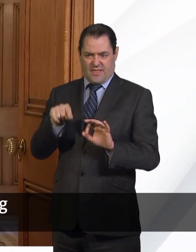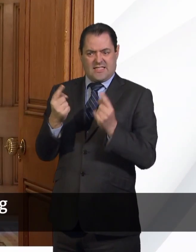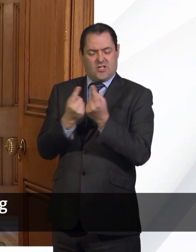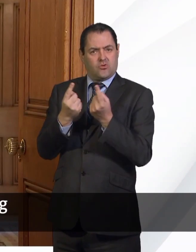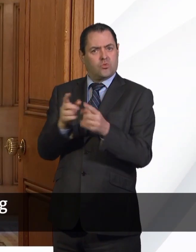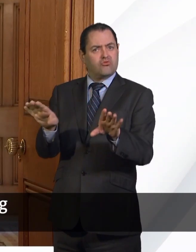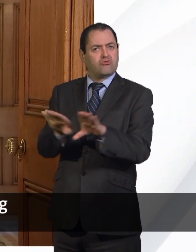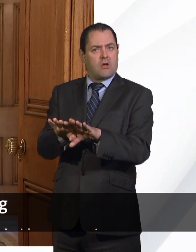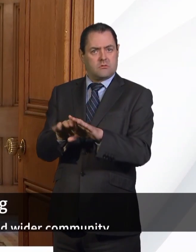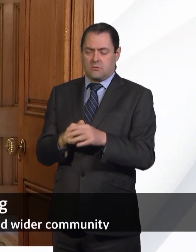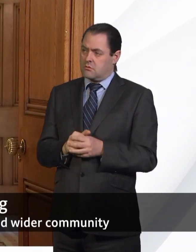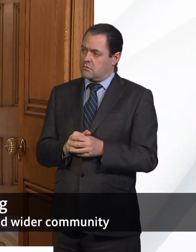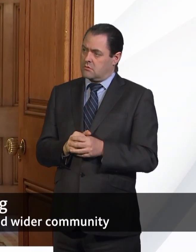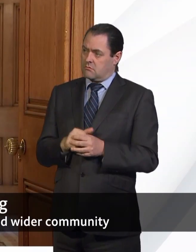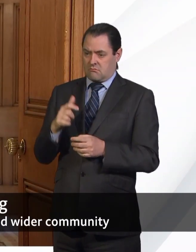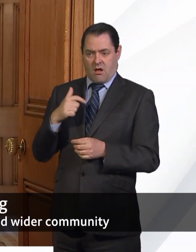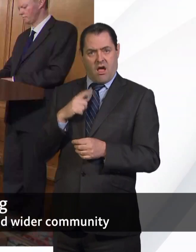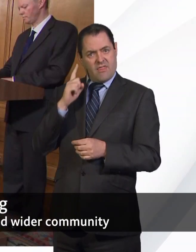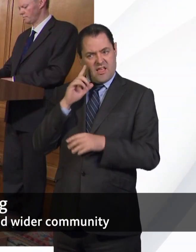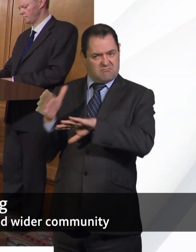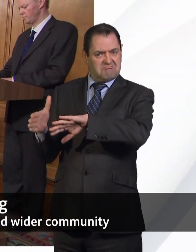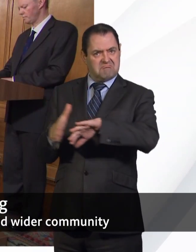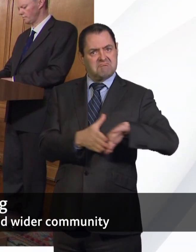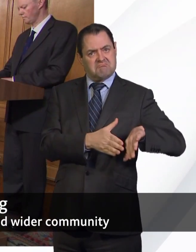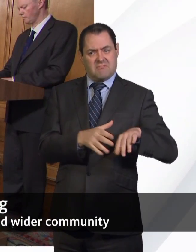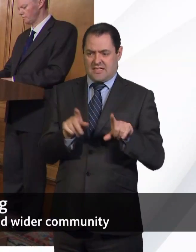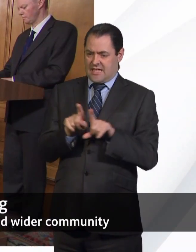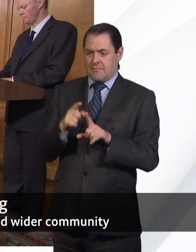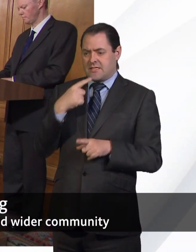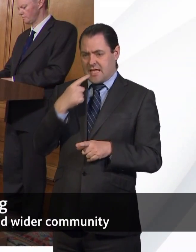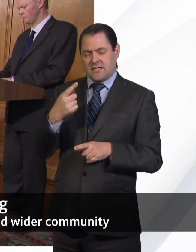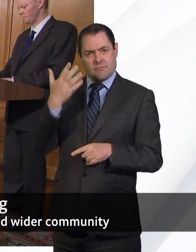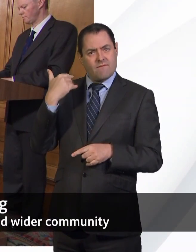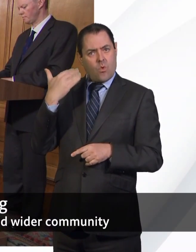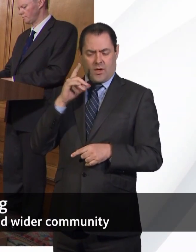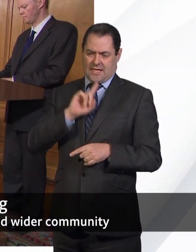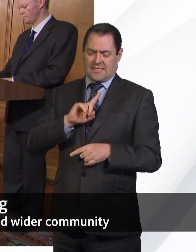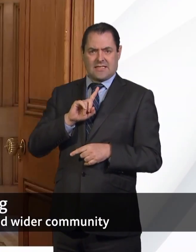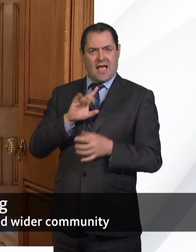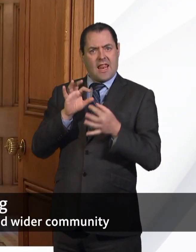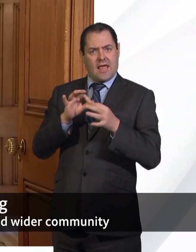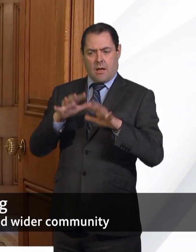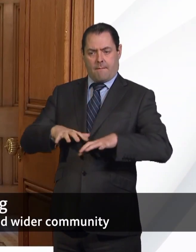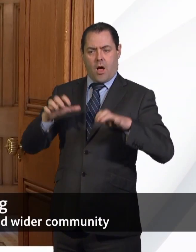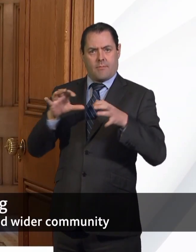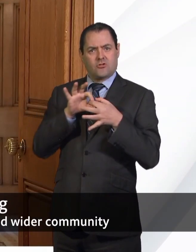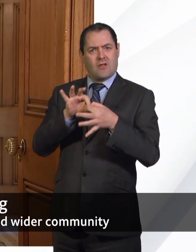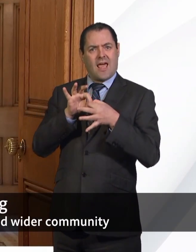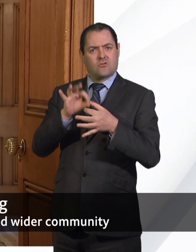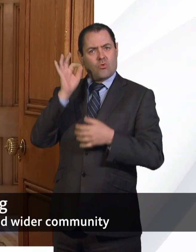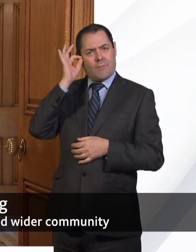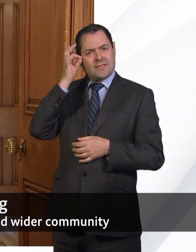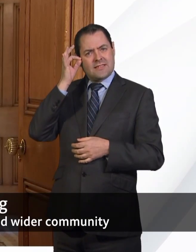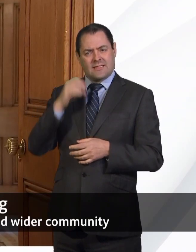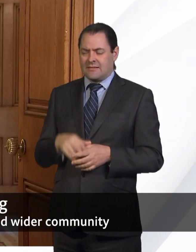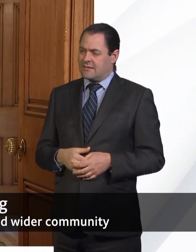I intend to draw a line under the matter, as I said, I think yesterday to the Parliamentary Liaison